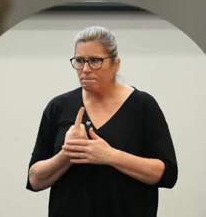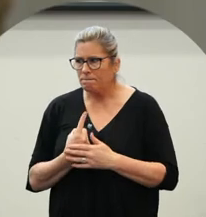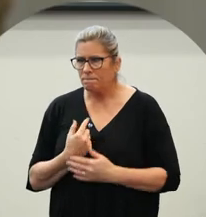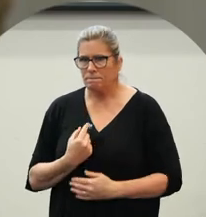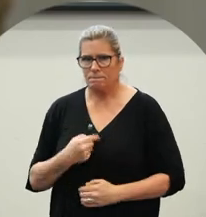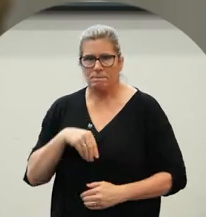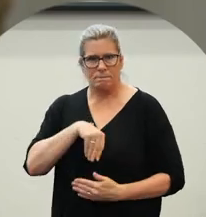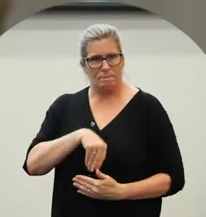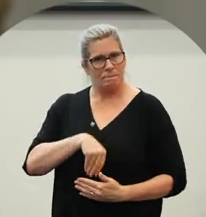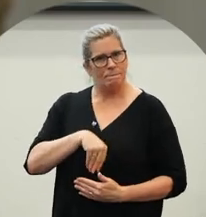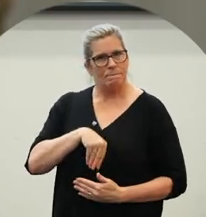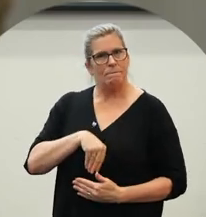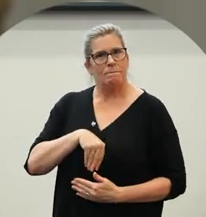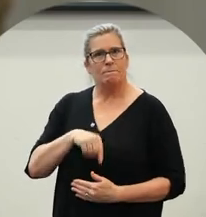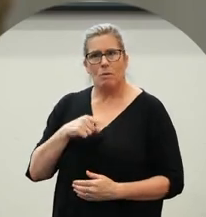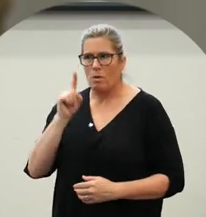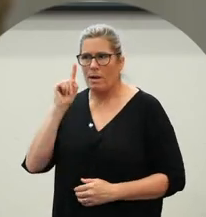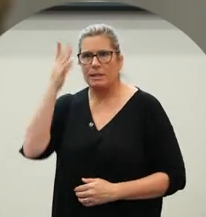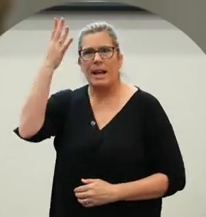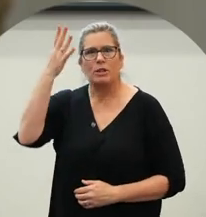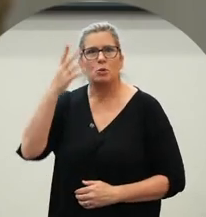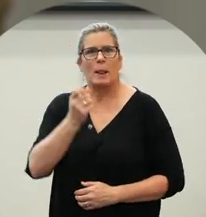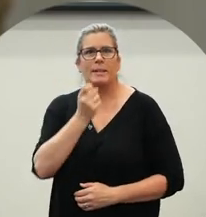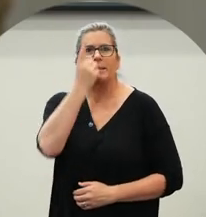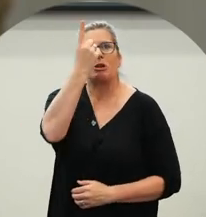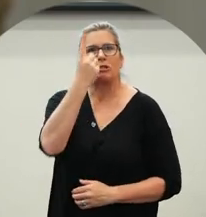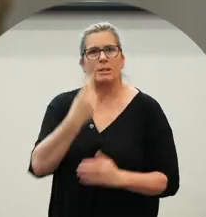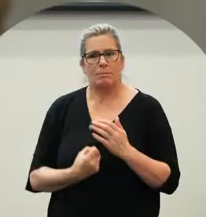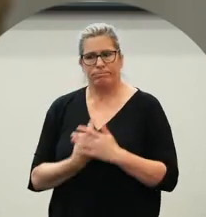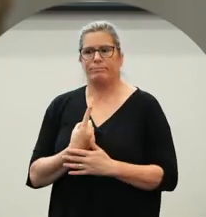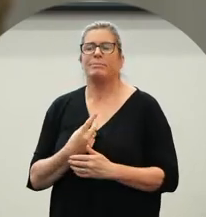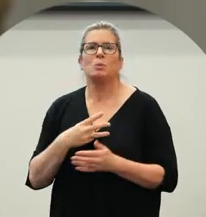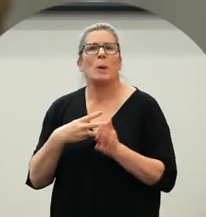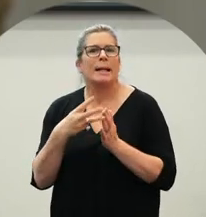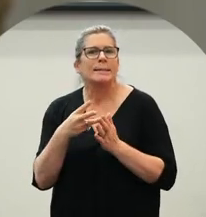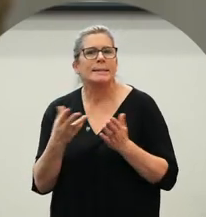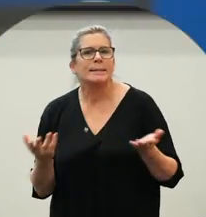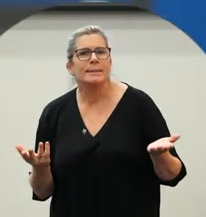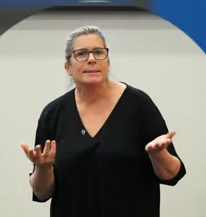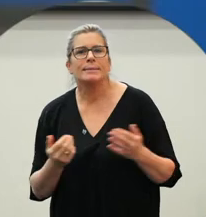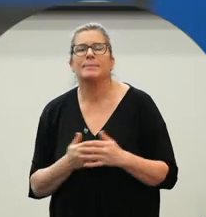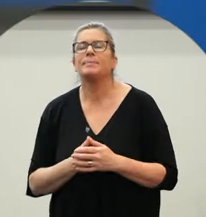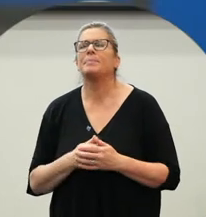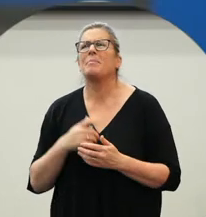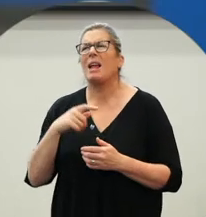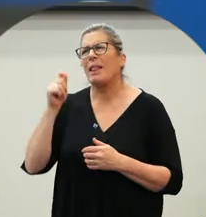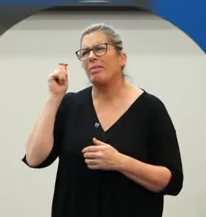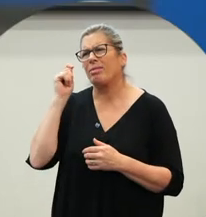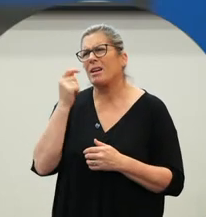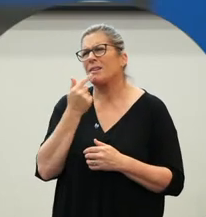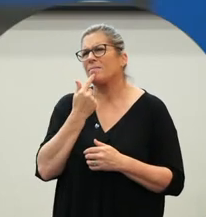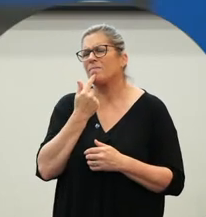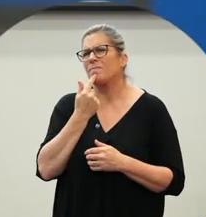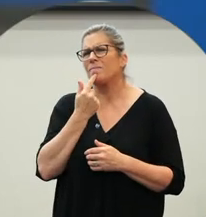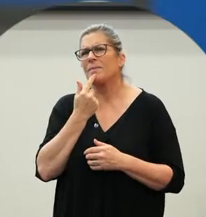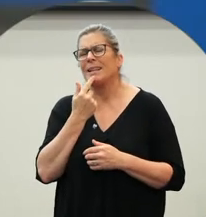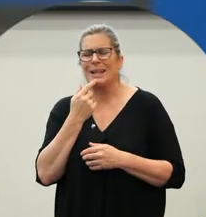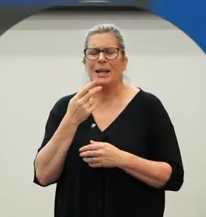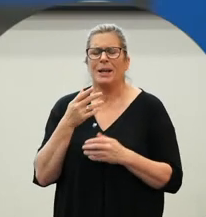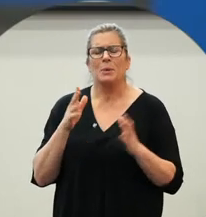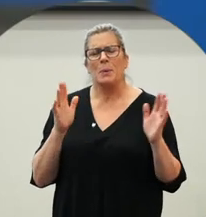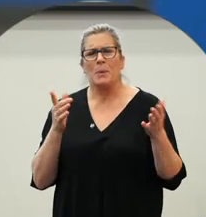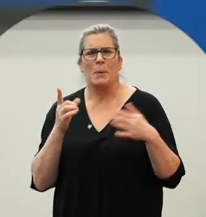she discover her intellectual spirit, if you like? I think it was coming anyway as a kind